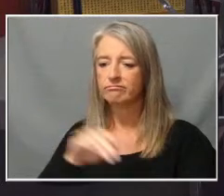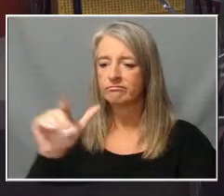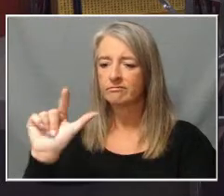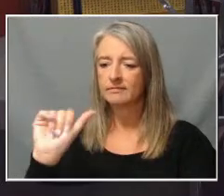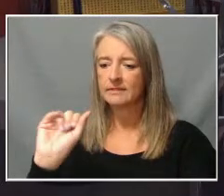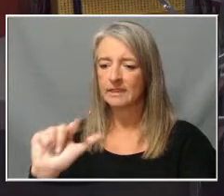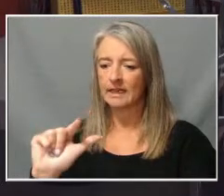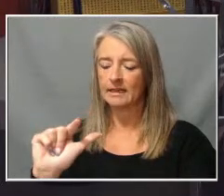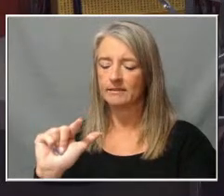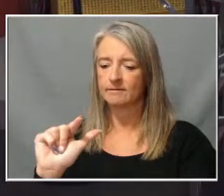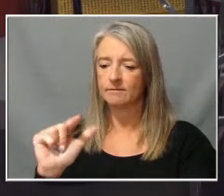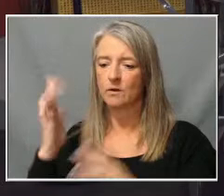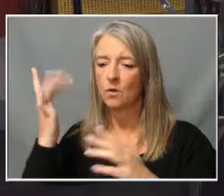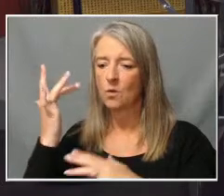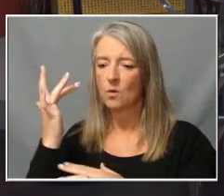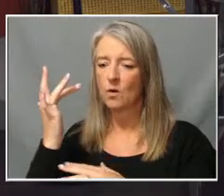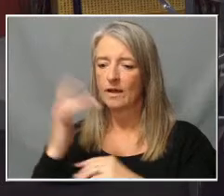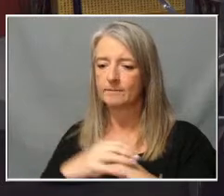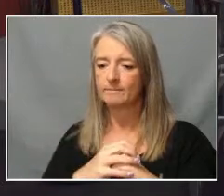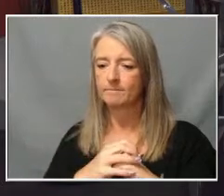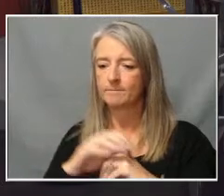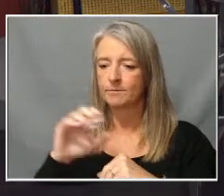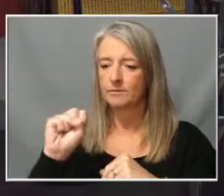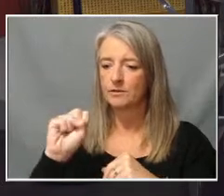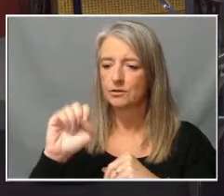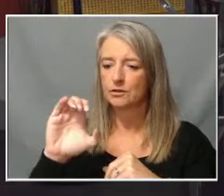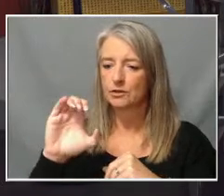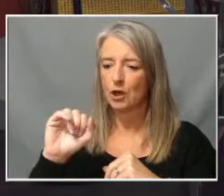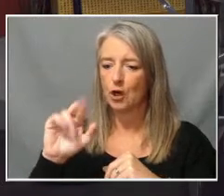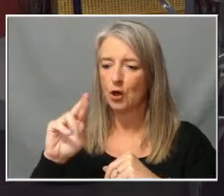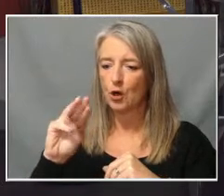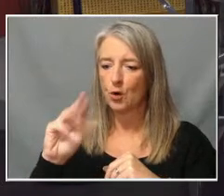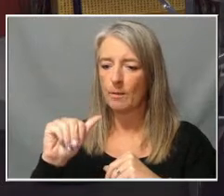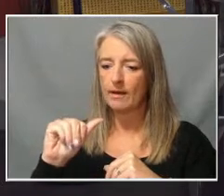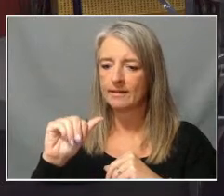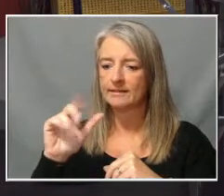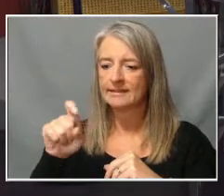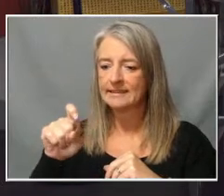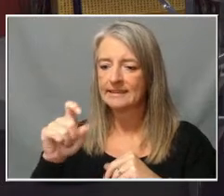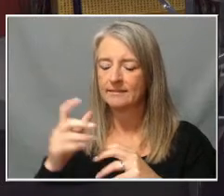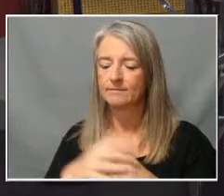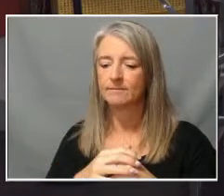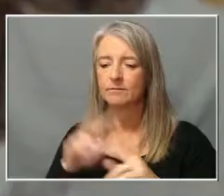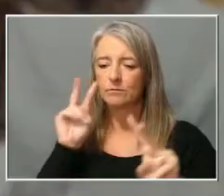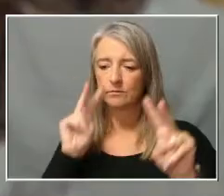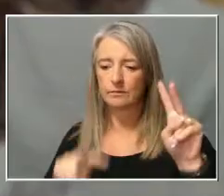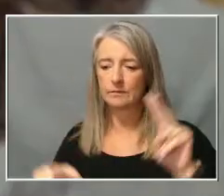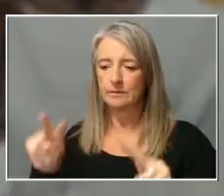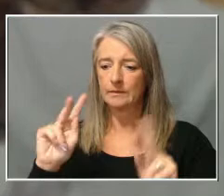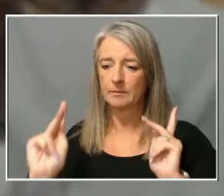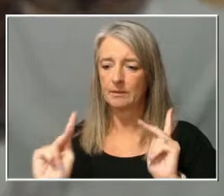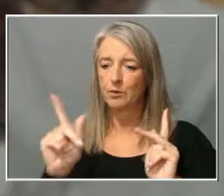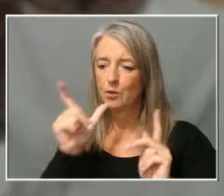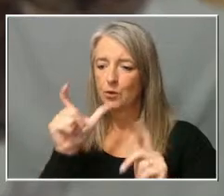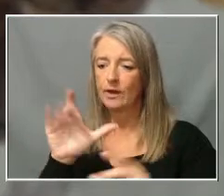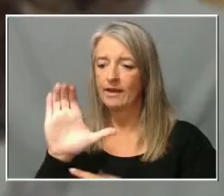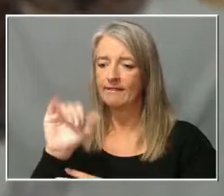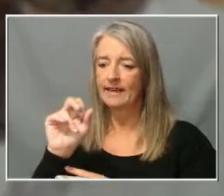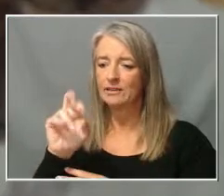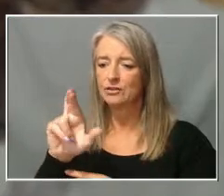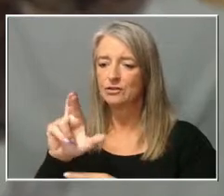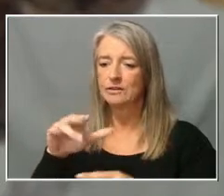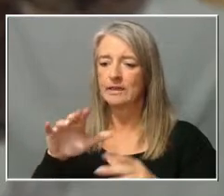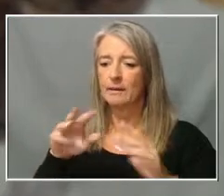when does someone with Ewing sarcoma need that? So when we look at patients with cancer of the musculoskeletal system,